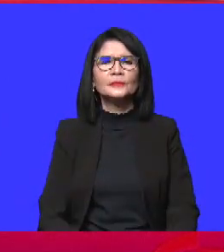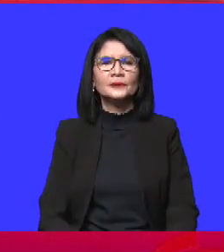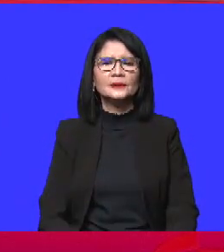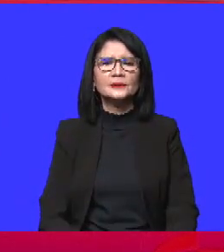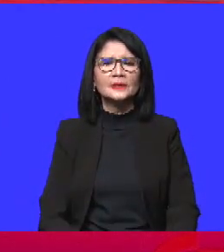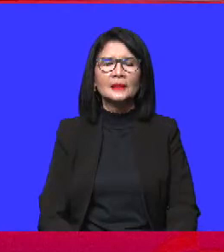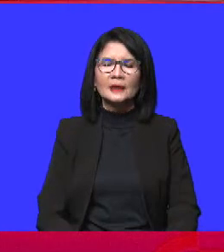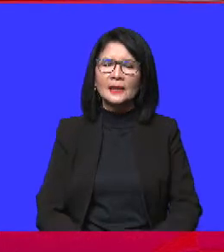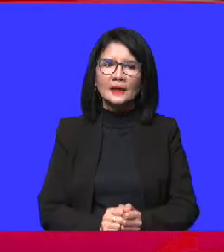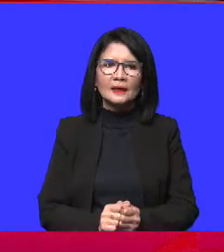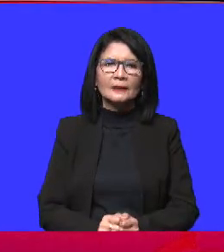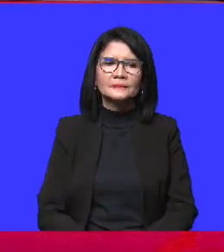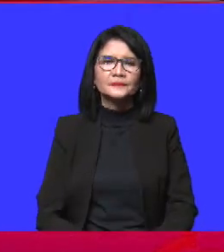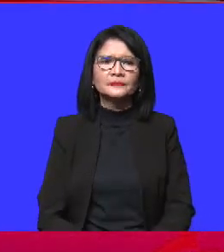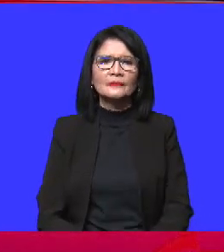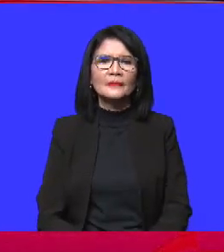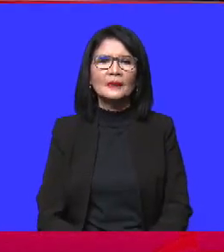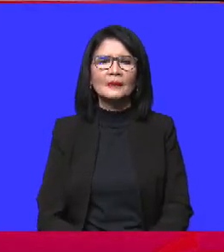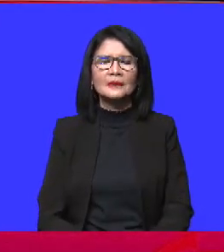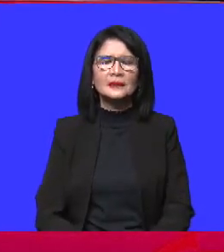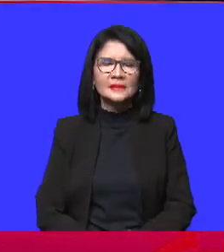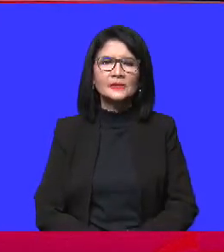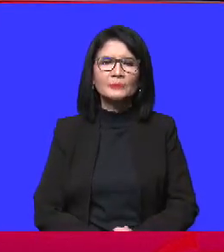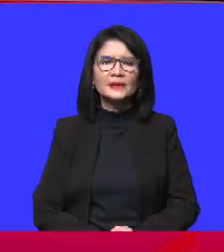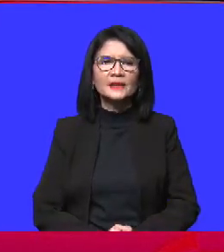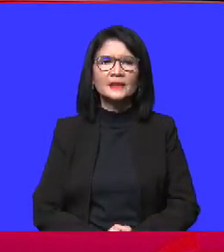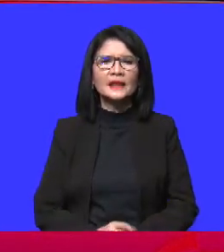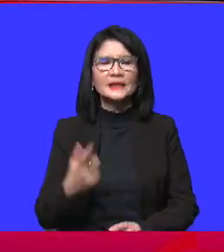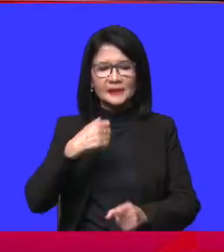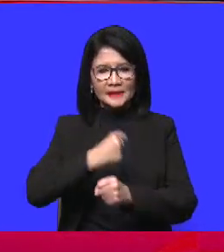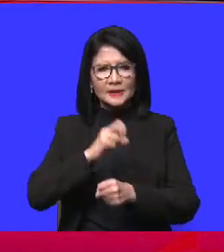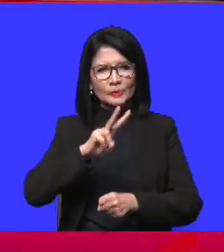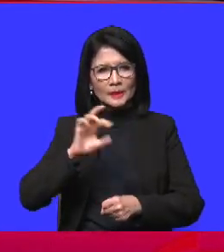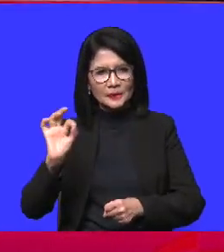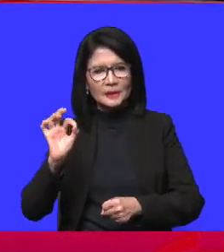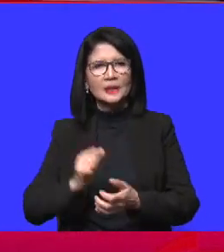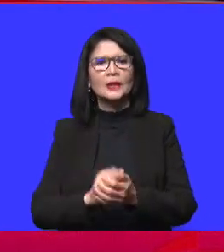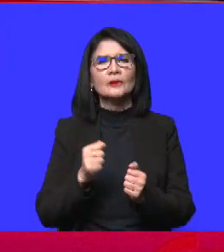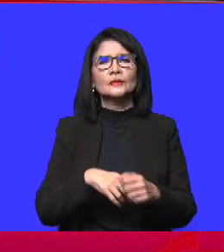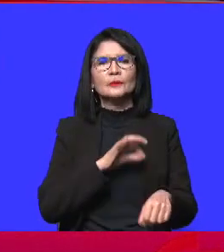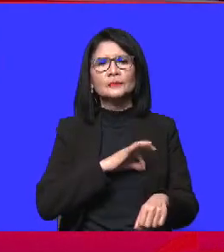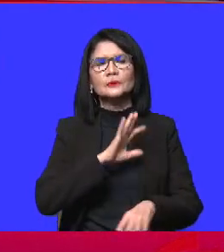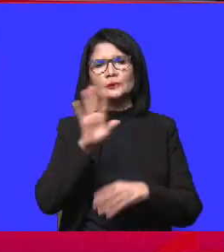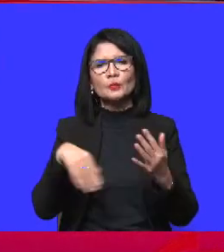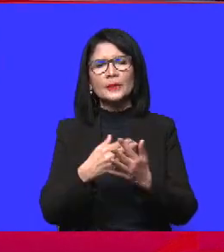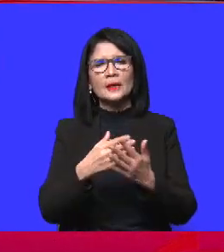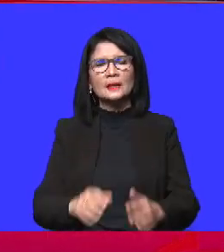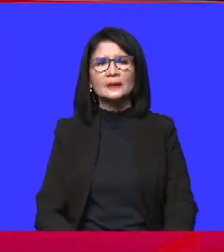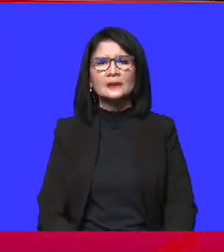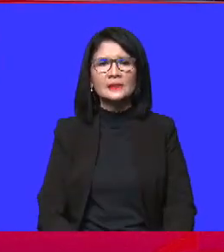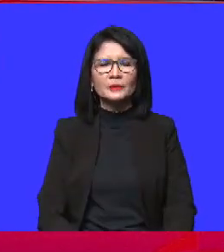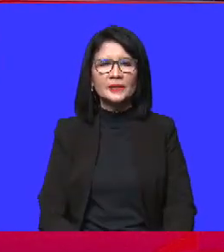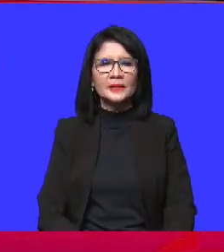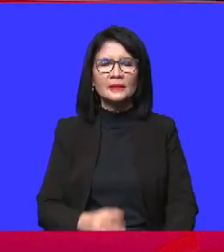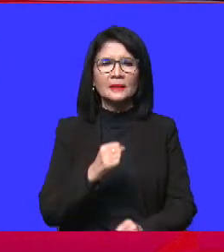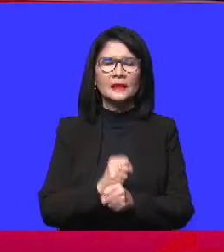the multilateral world order, and we are here to help the G20 solve challenges for the benefit of us all. This